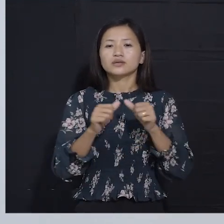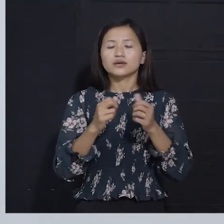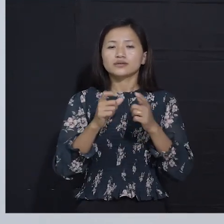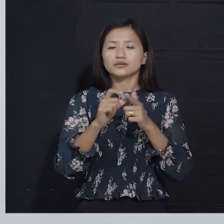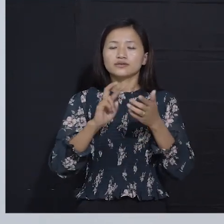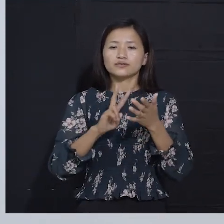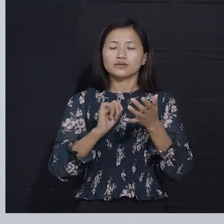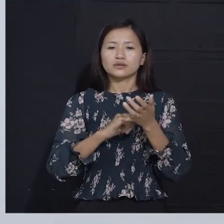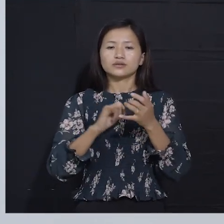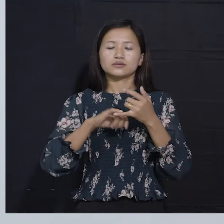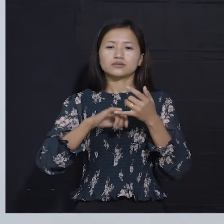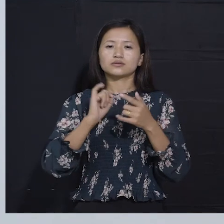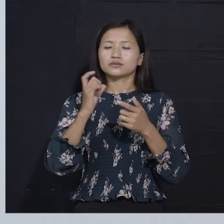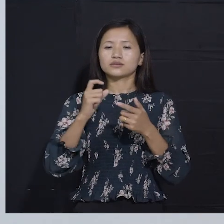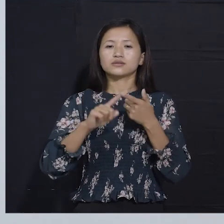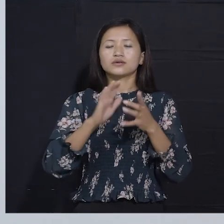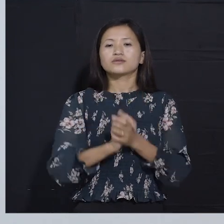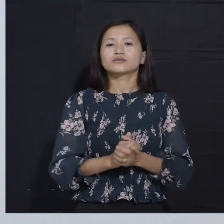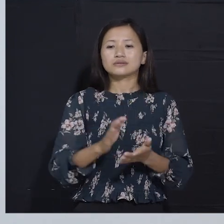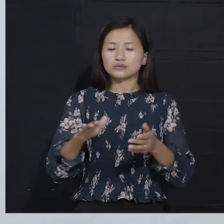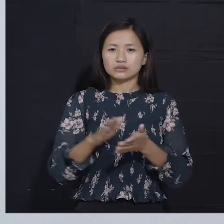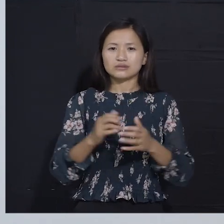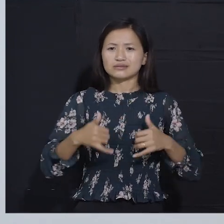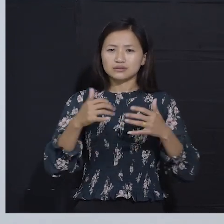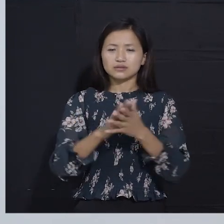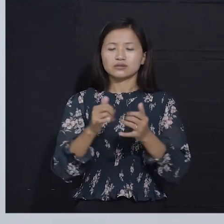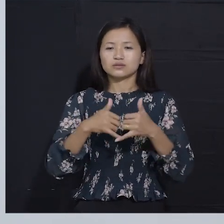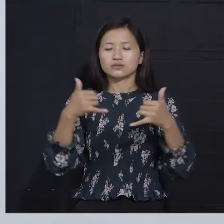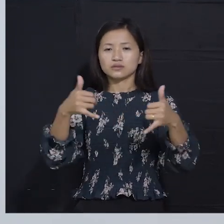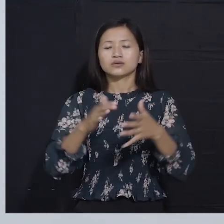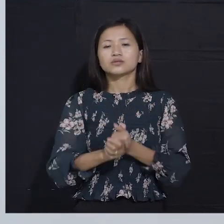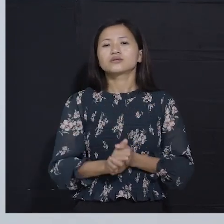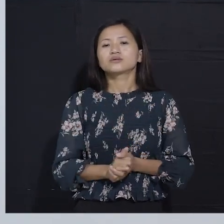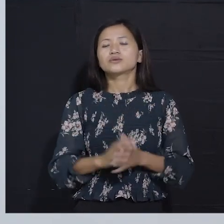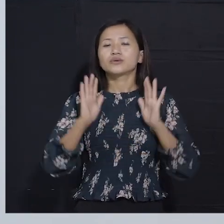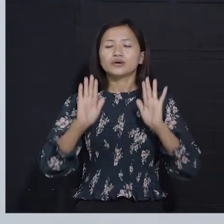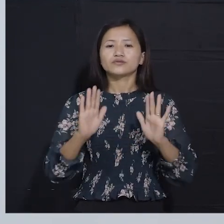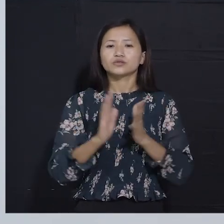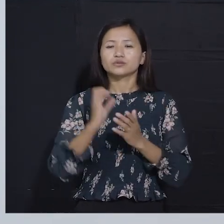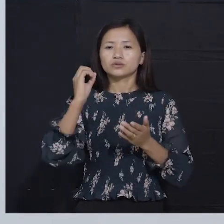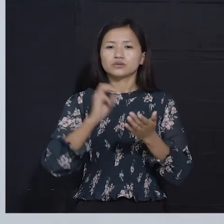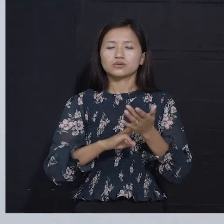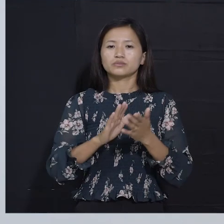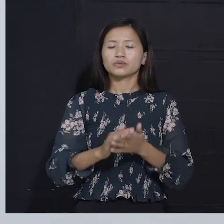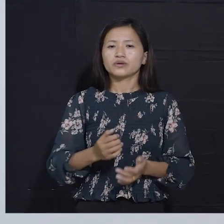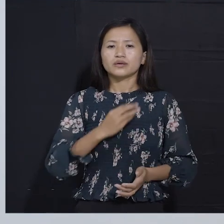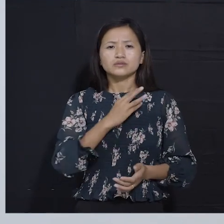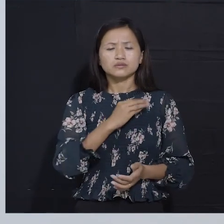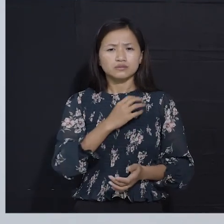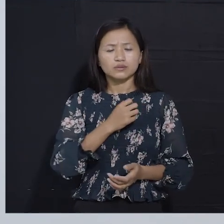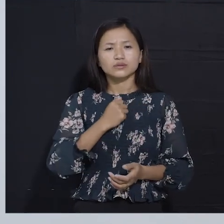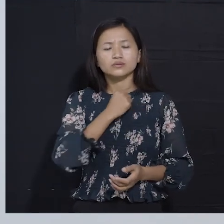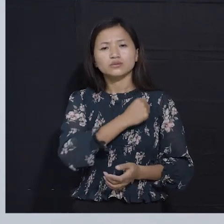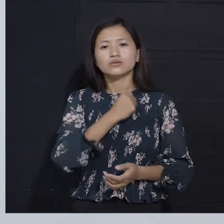that it will help you to be successful in whatever you do. Plus, you have to be compassionate. That means you have to feel pity to